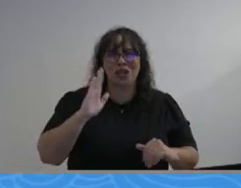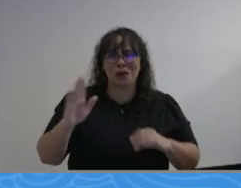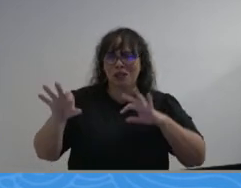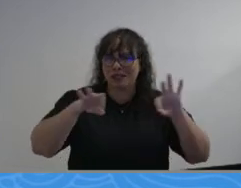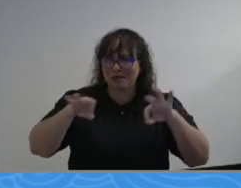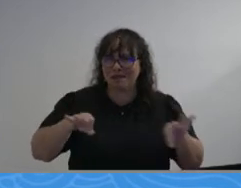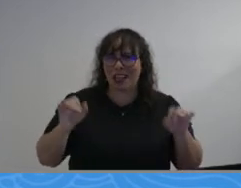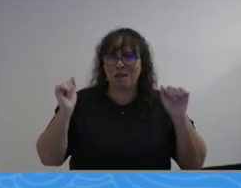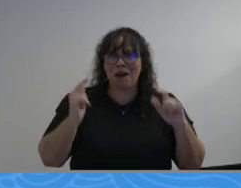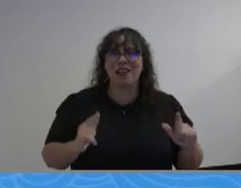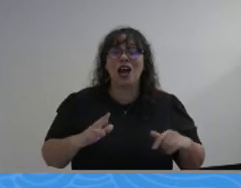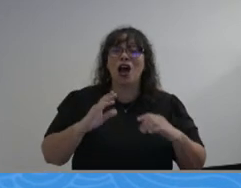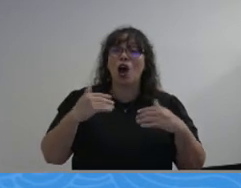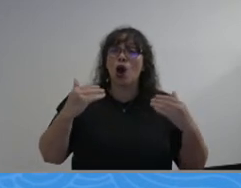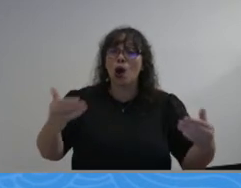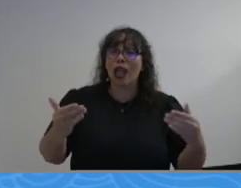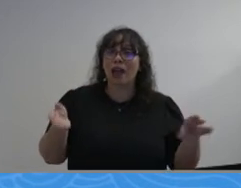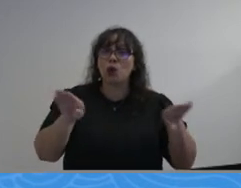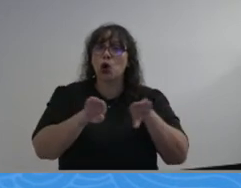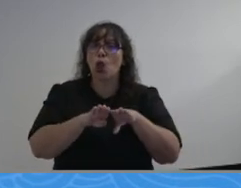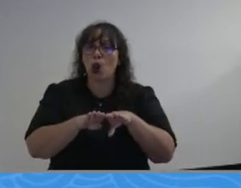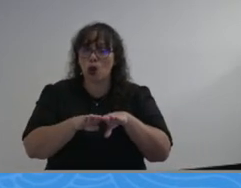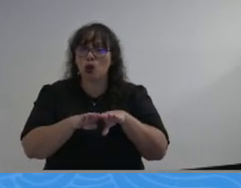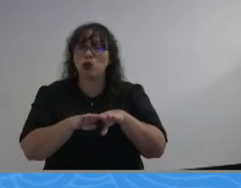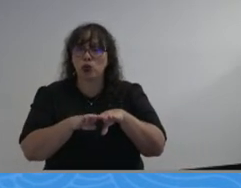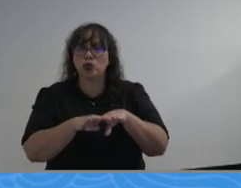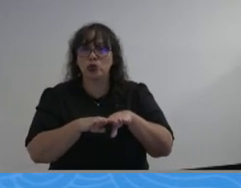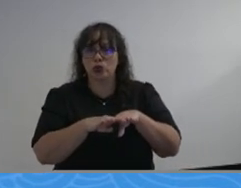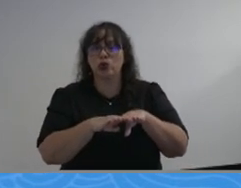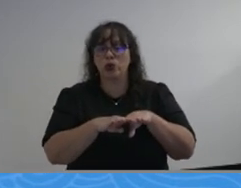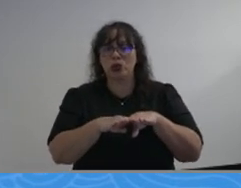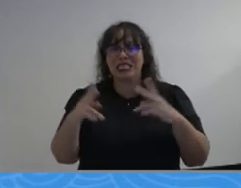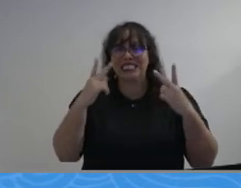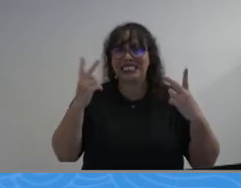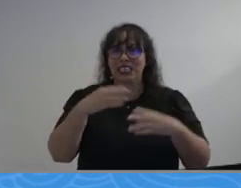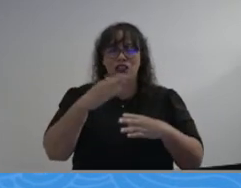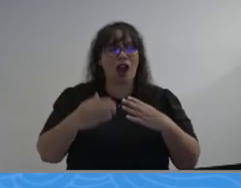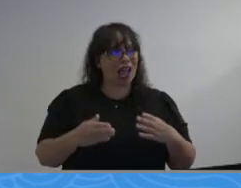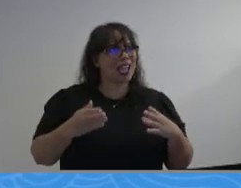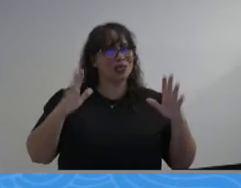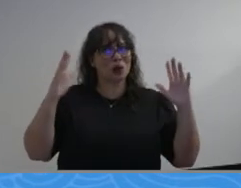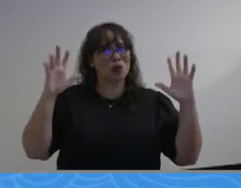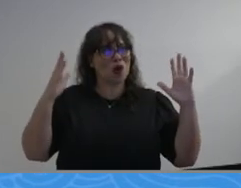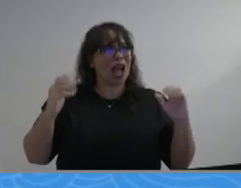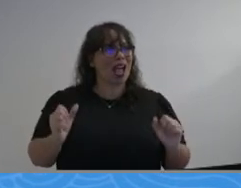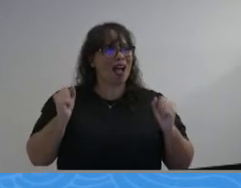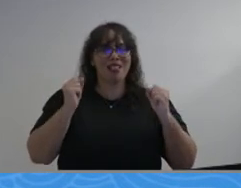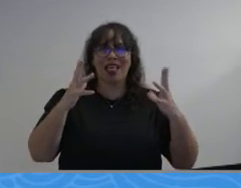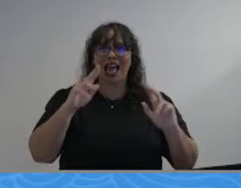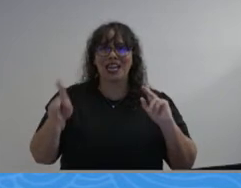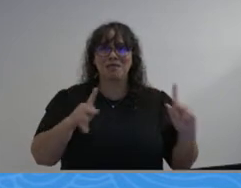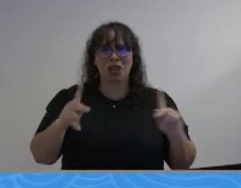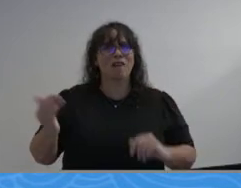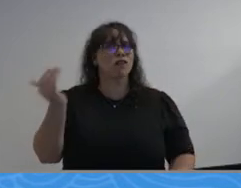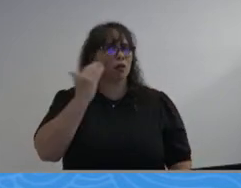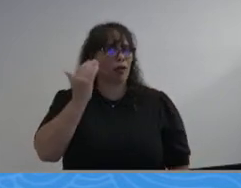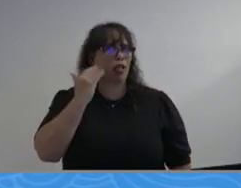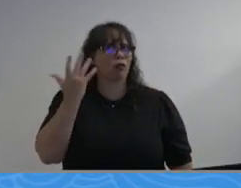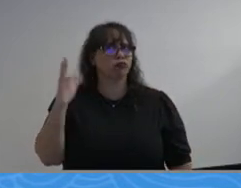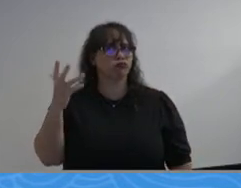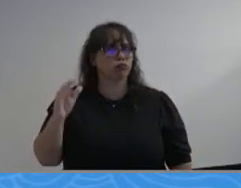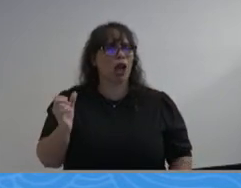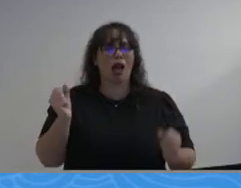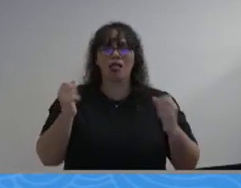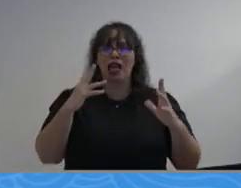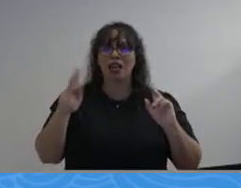today. All right, tech team, go ahead and close the poll and let's see the results. All right, we got a lot of people very familiar, a